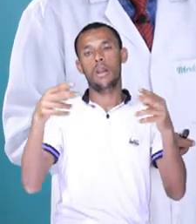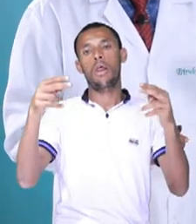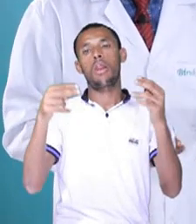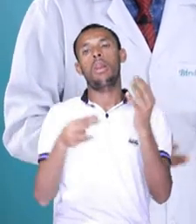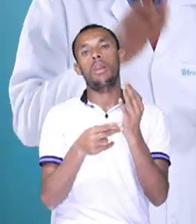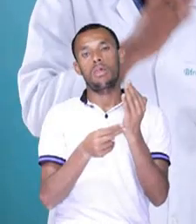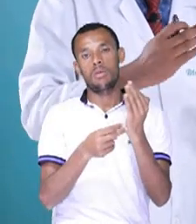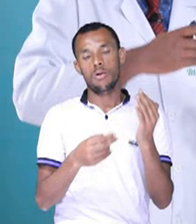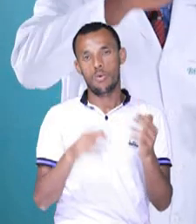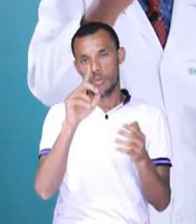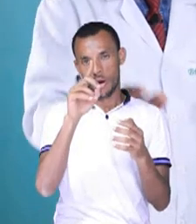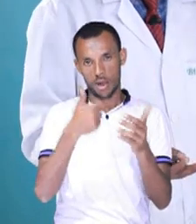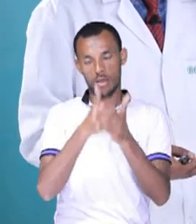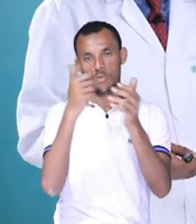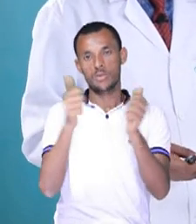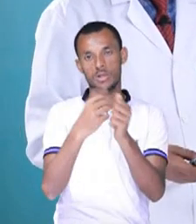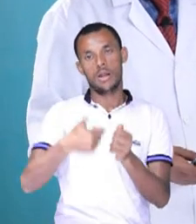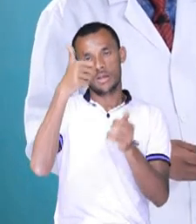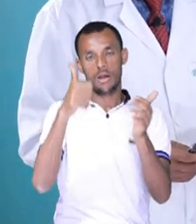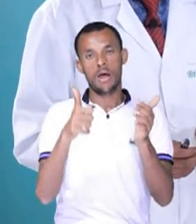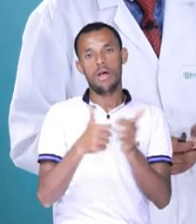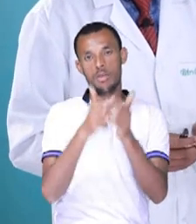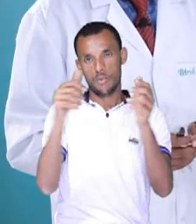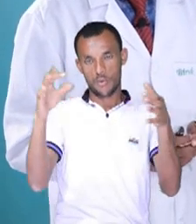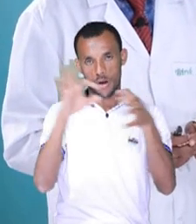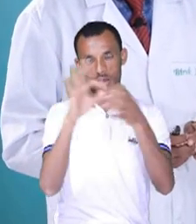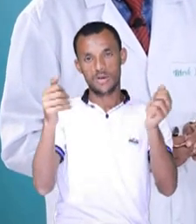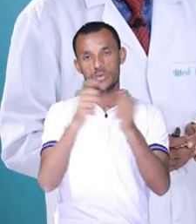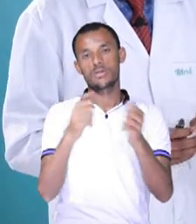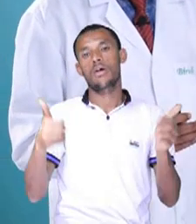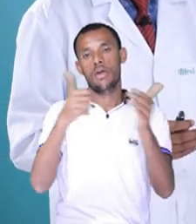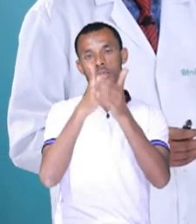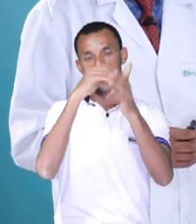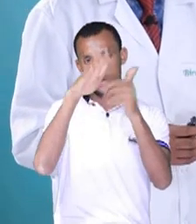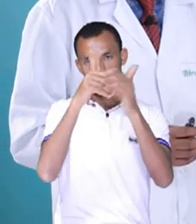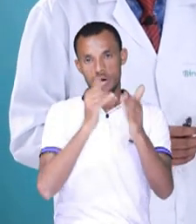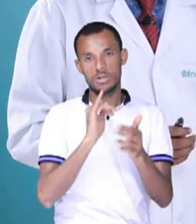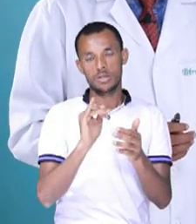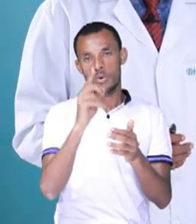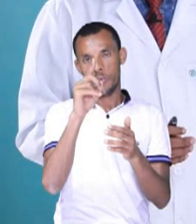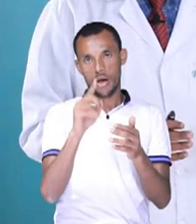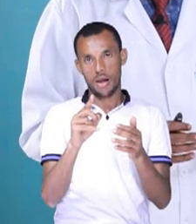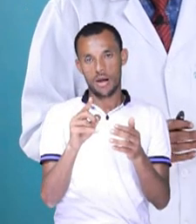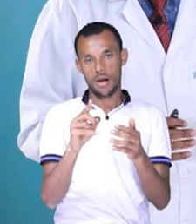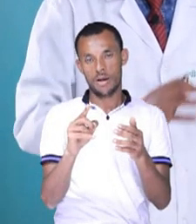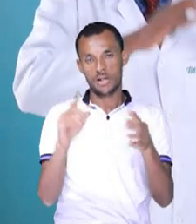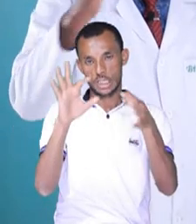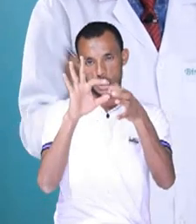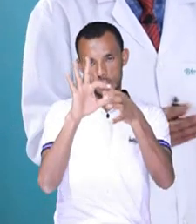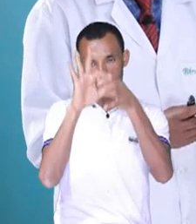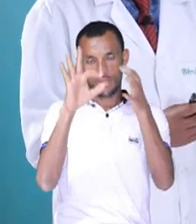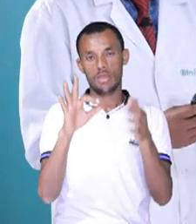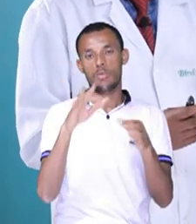by covalent bond. One atom with another atom connected with atoms. The whole is one giant molecule, a